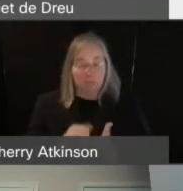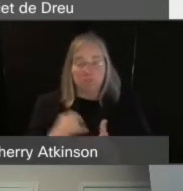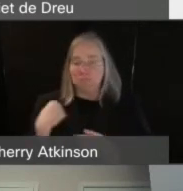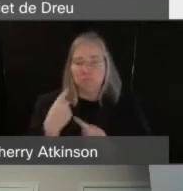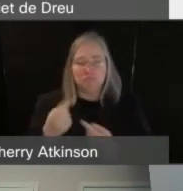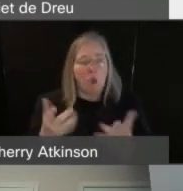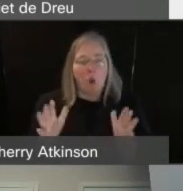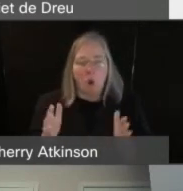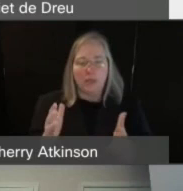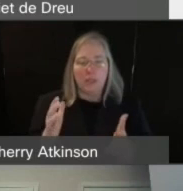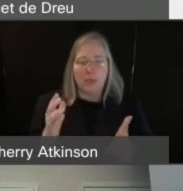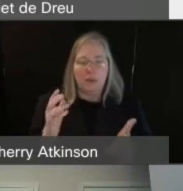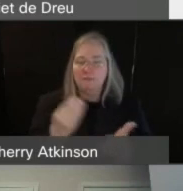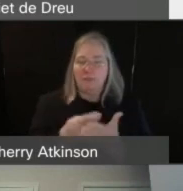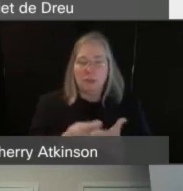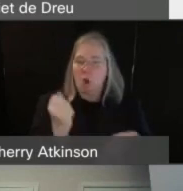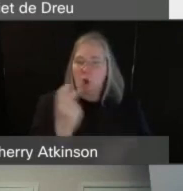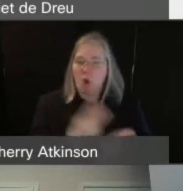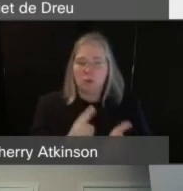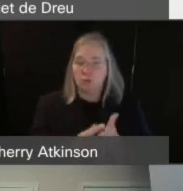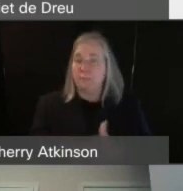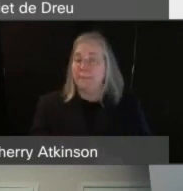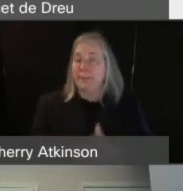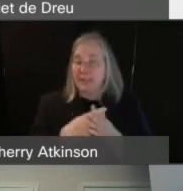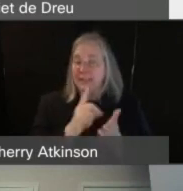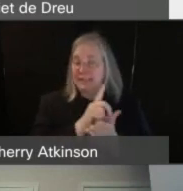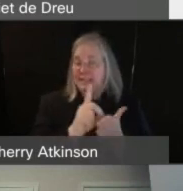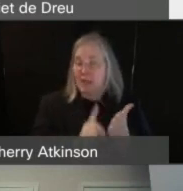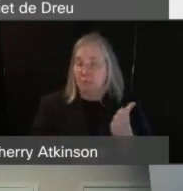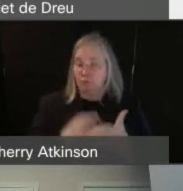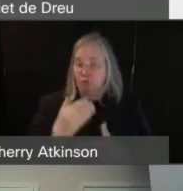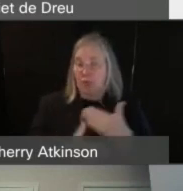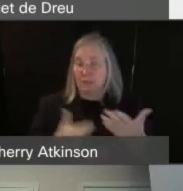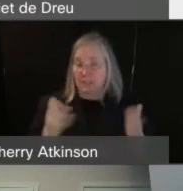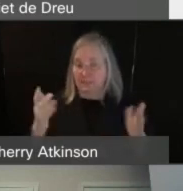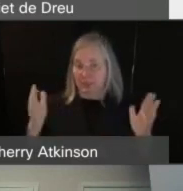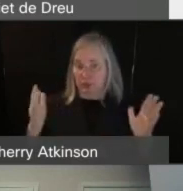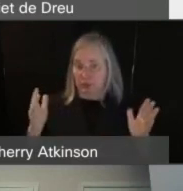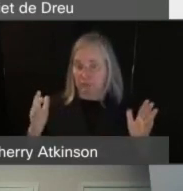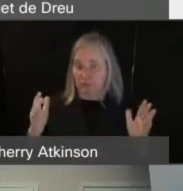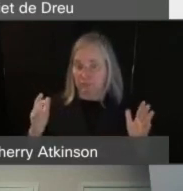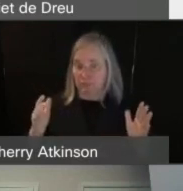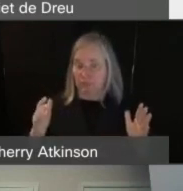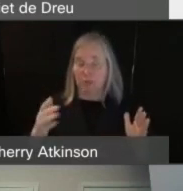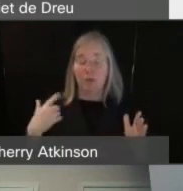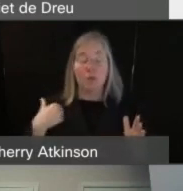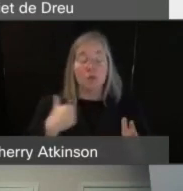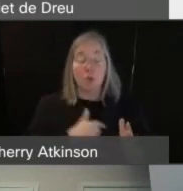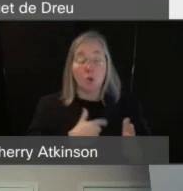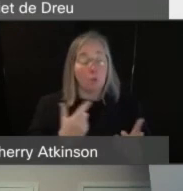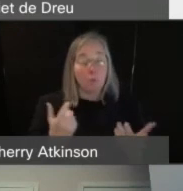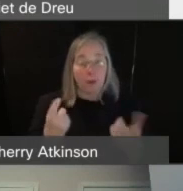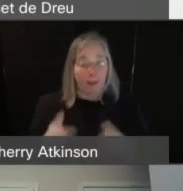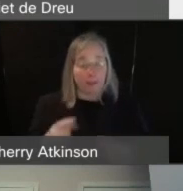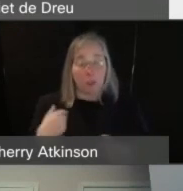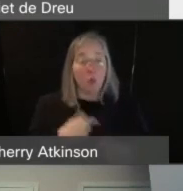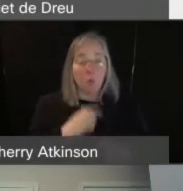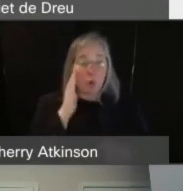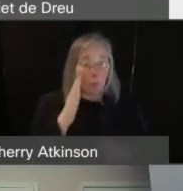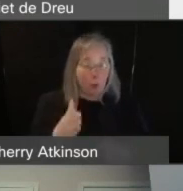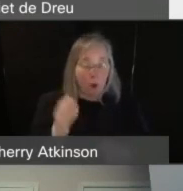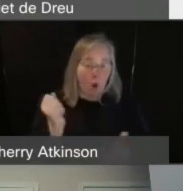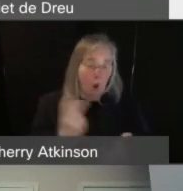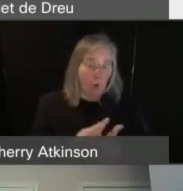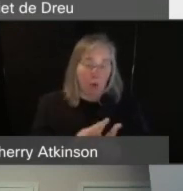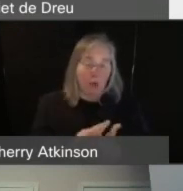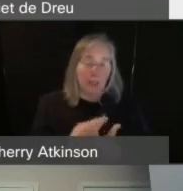the design process. So we would authorize funds for